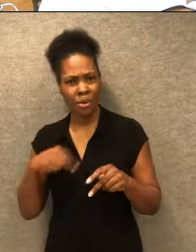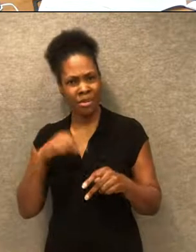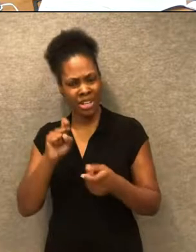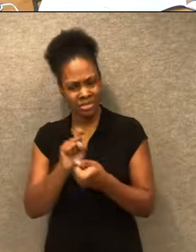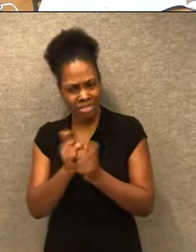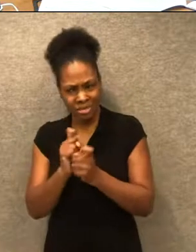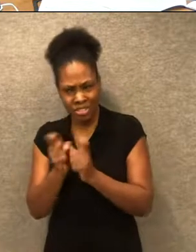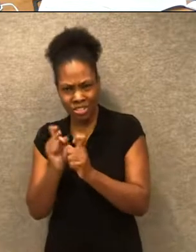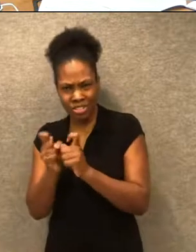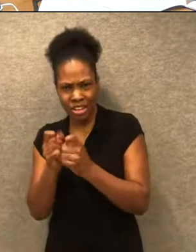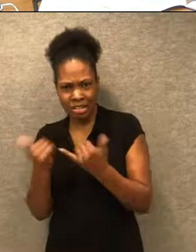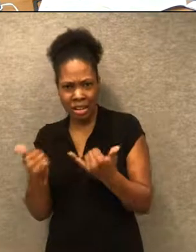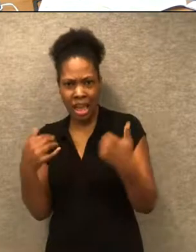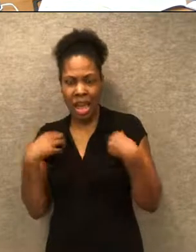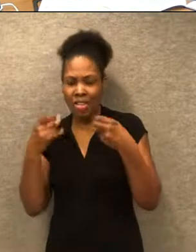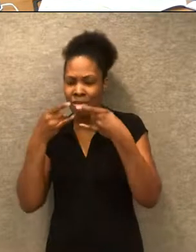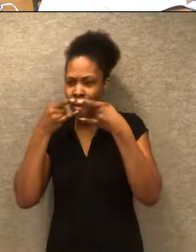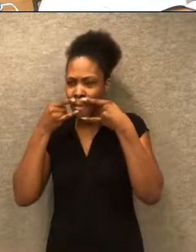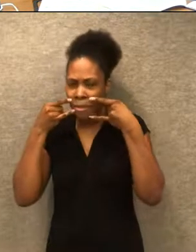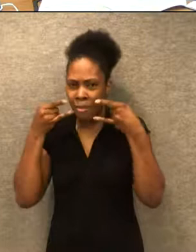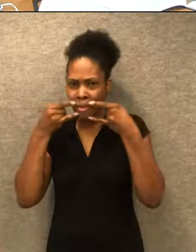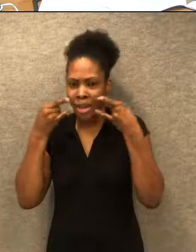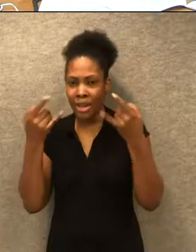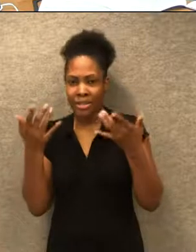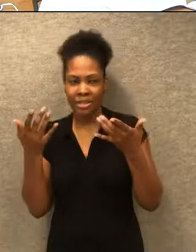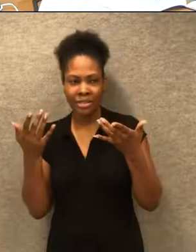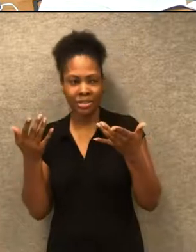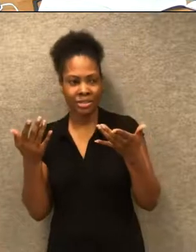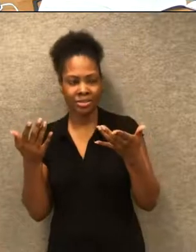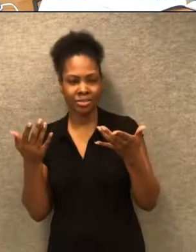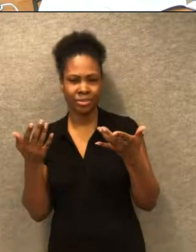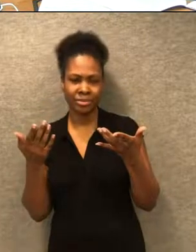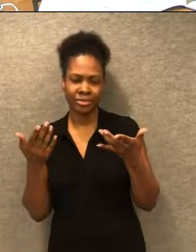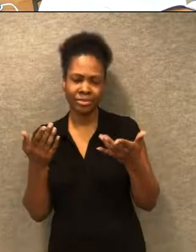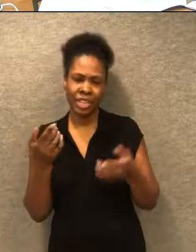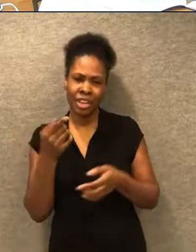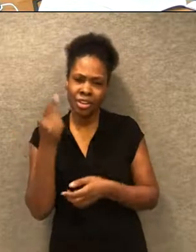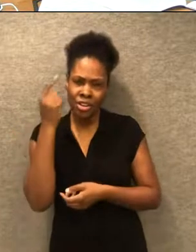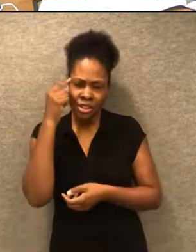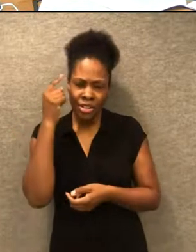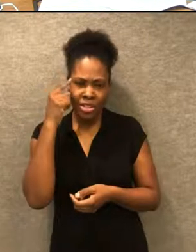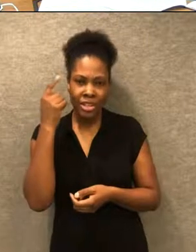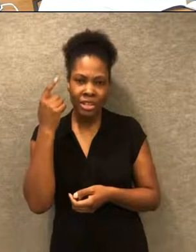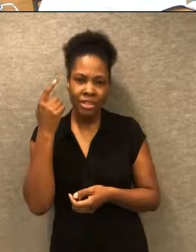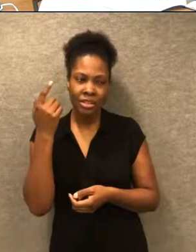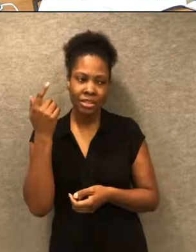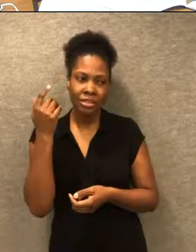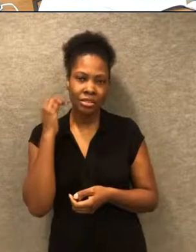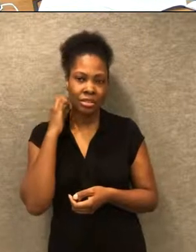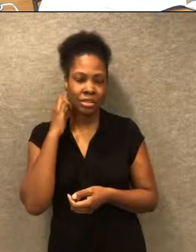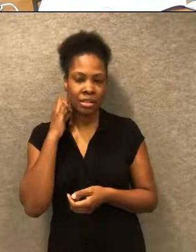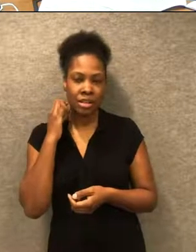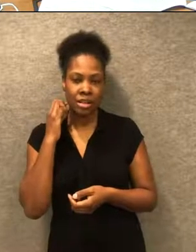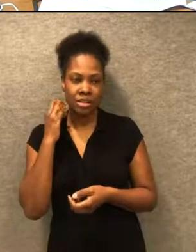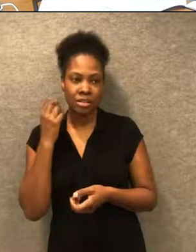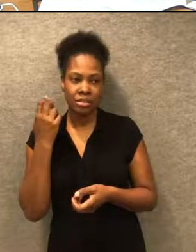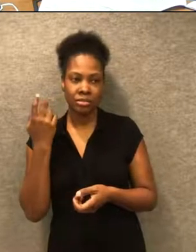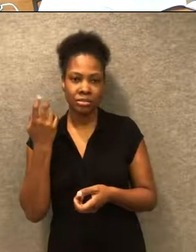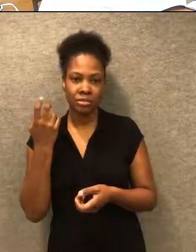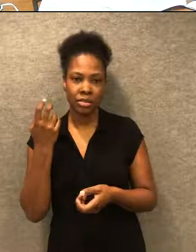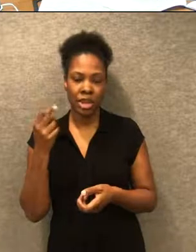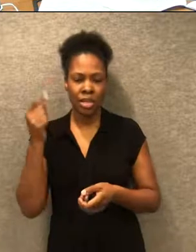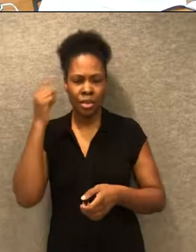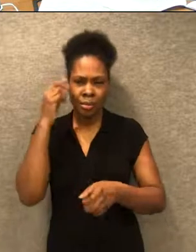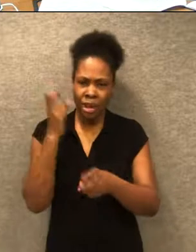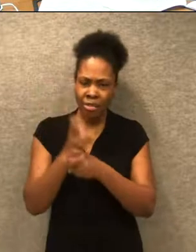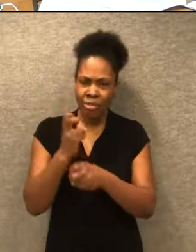to wearing masks. What do you think the psychological effects on individuals who have to adjust really